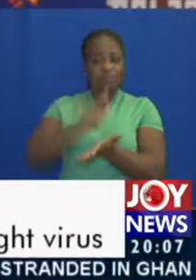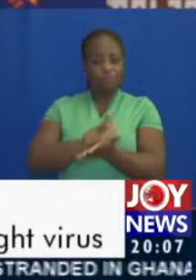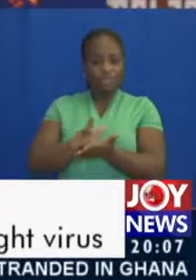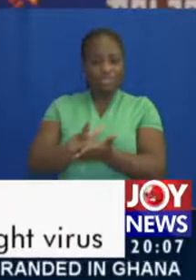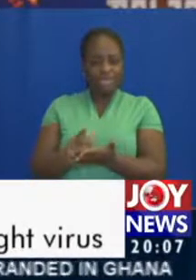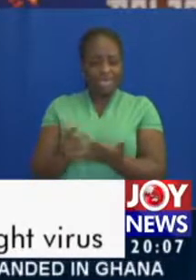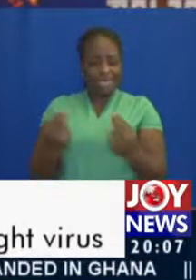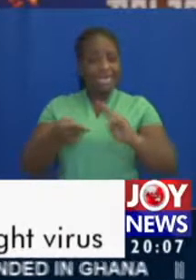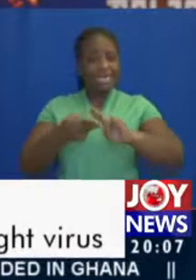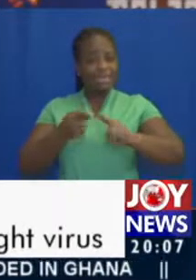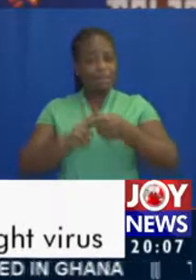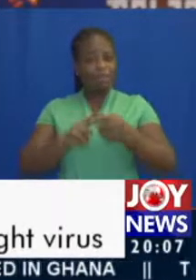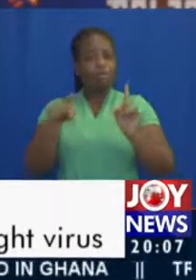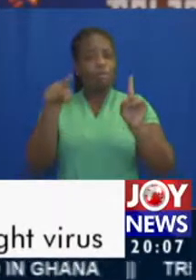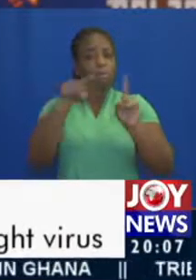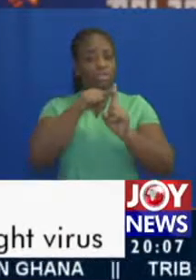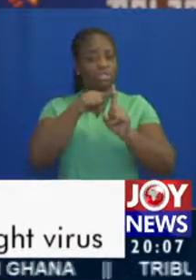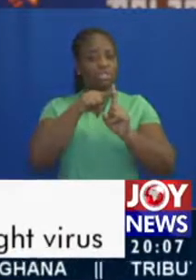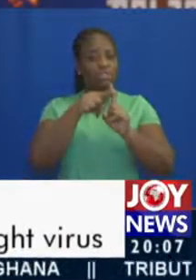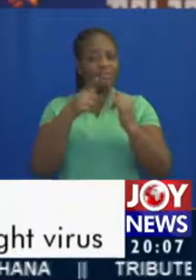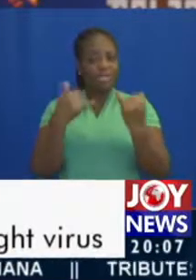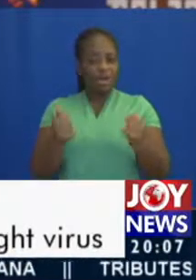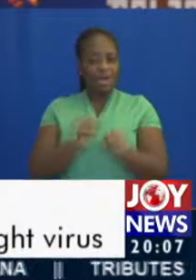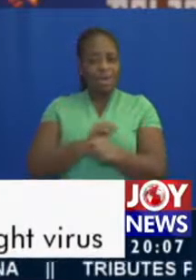active cases stands at